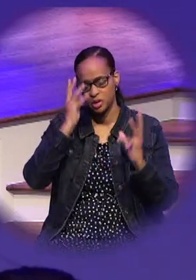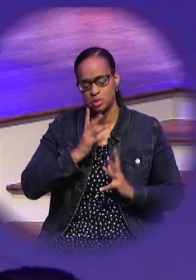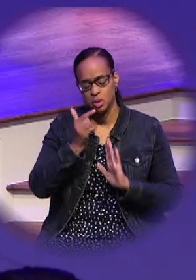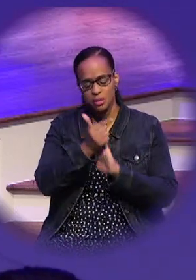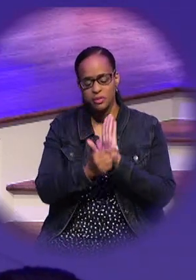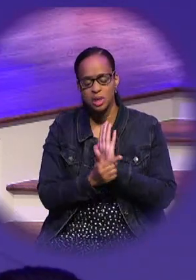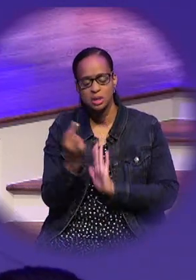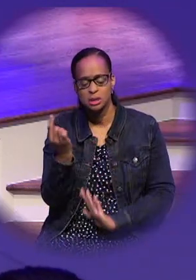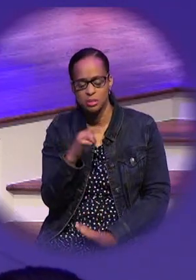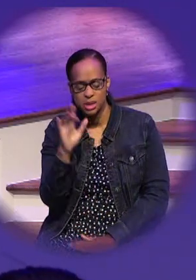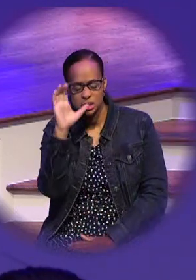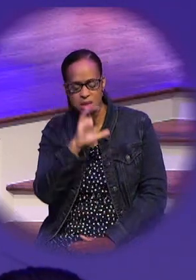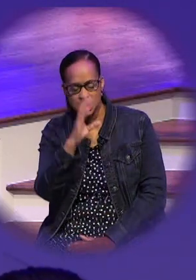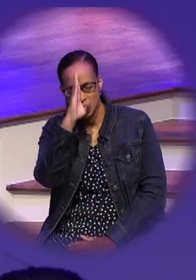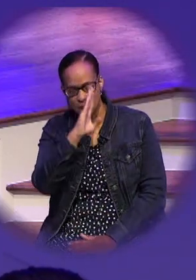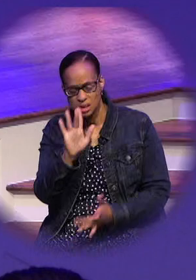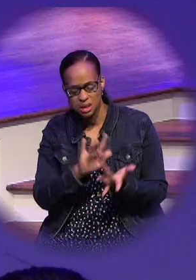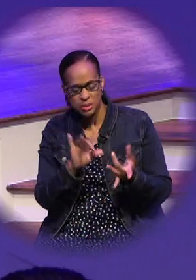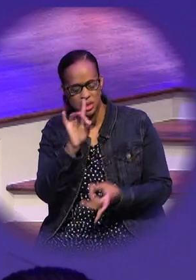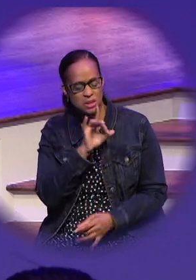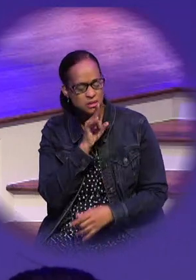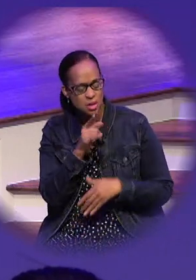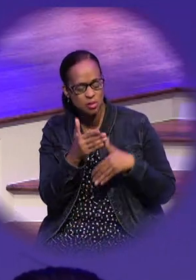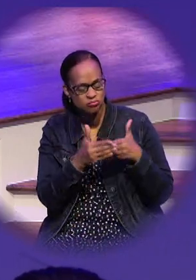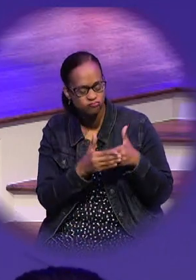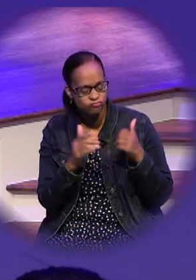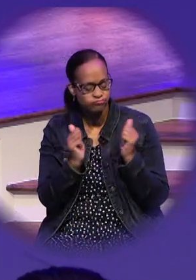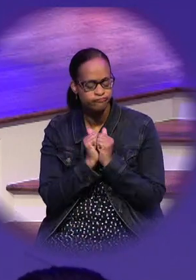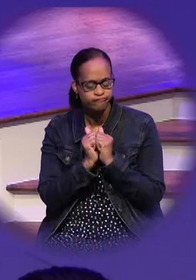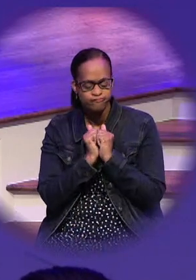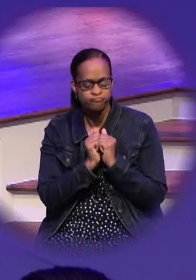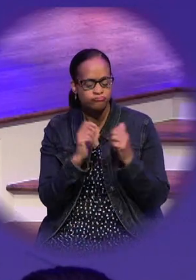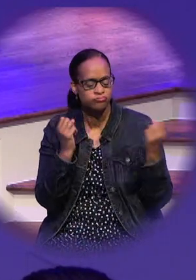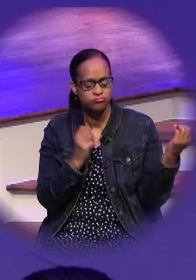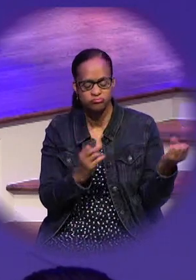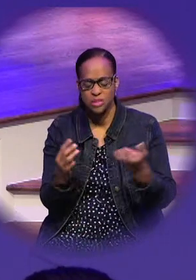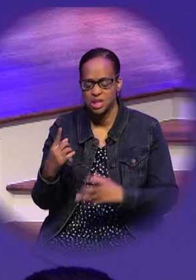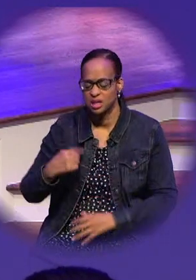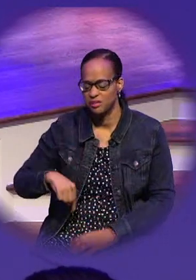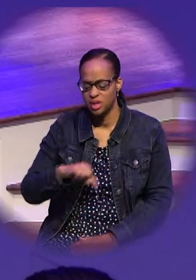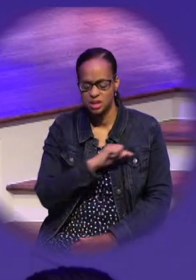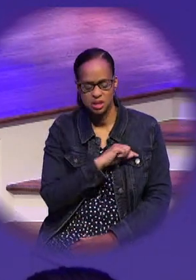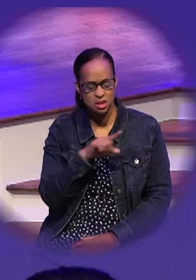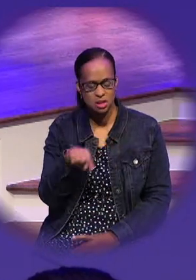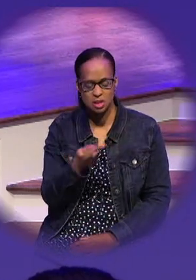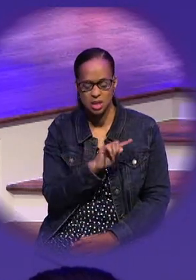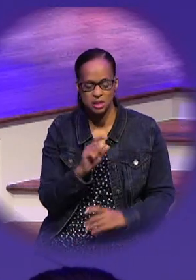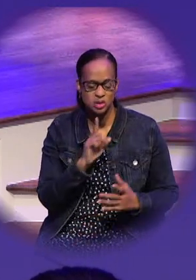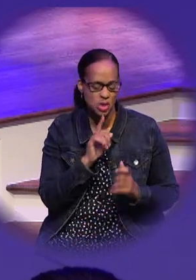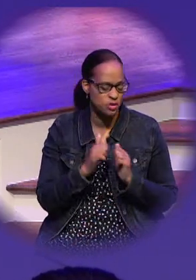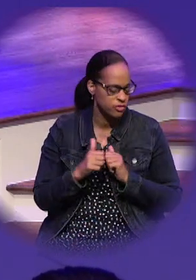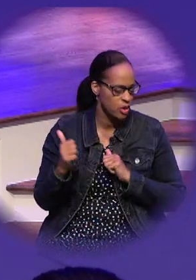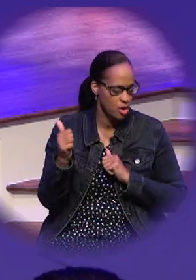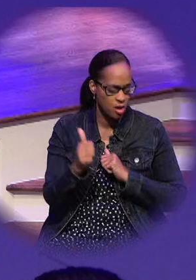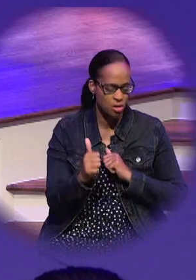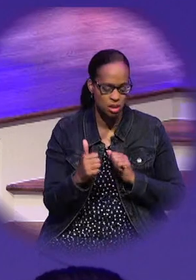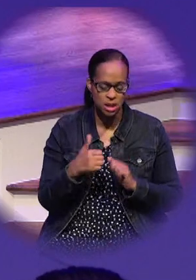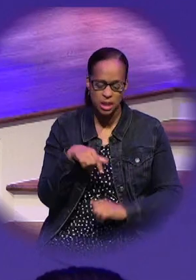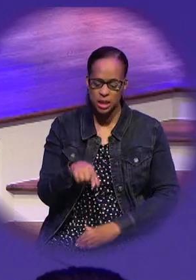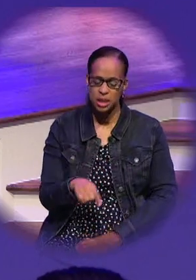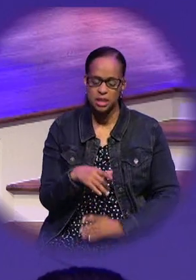someone who is seeking God's presence and is so close, but yet, like so many of us in our zeal, so far away, he